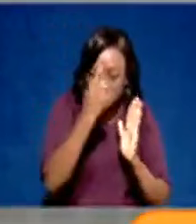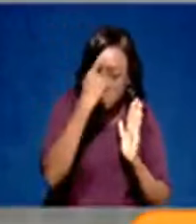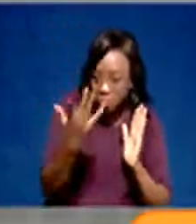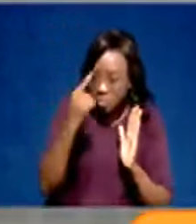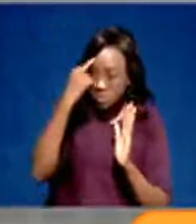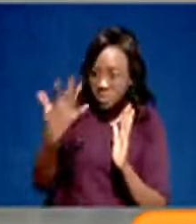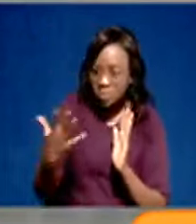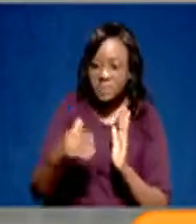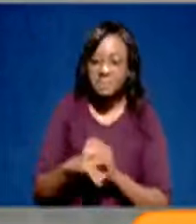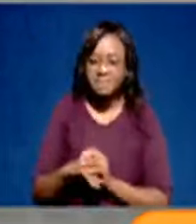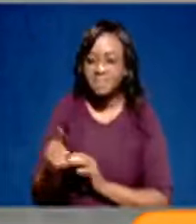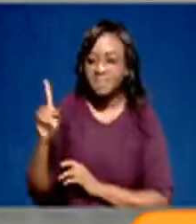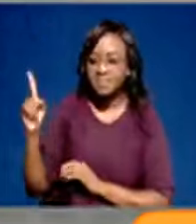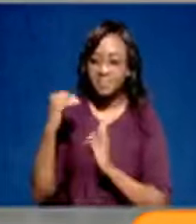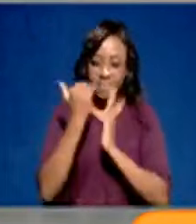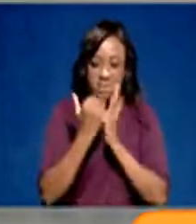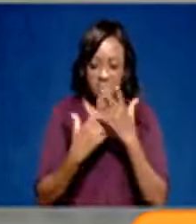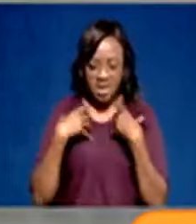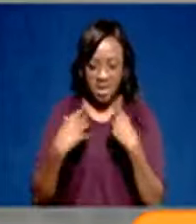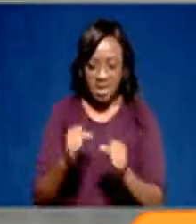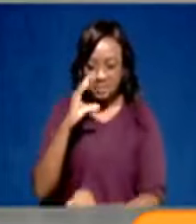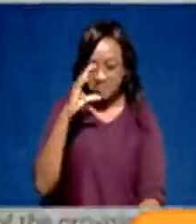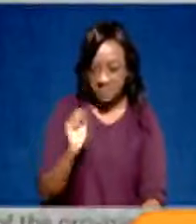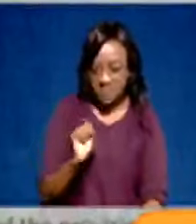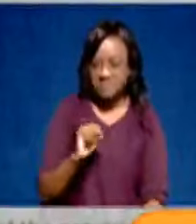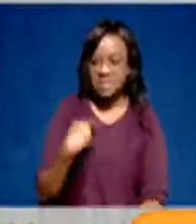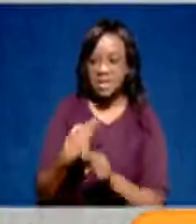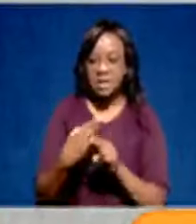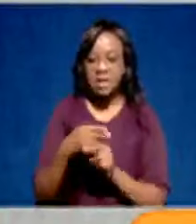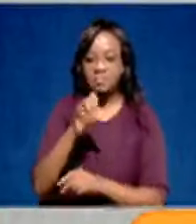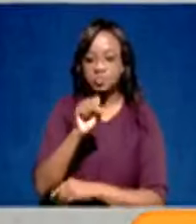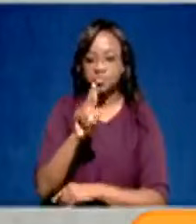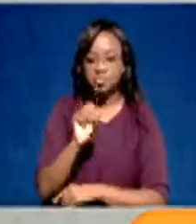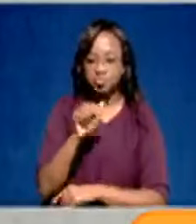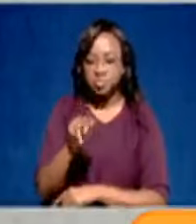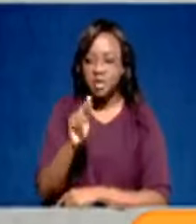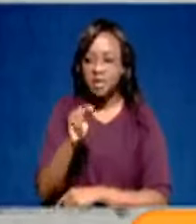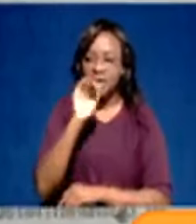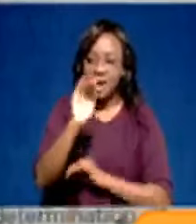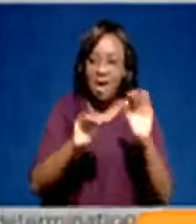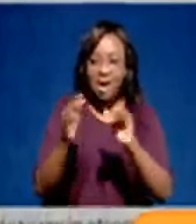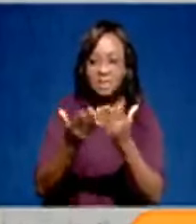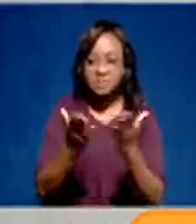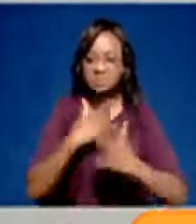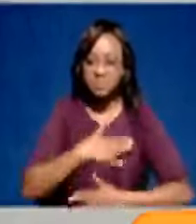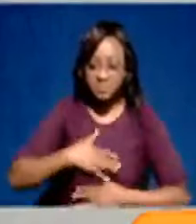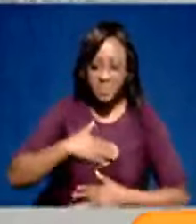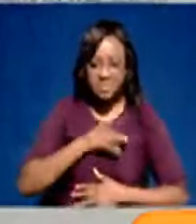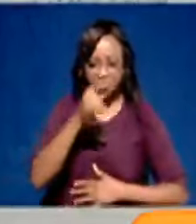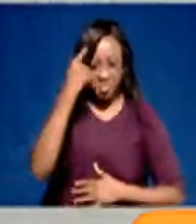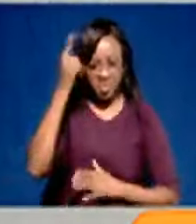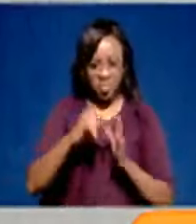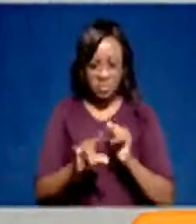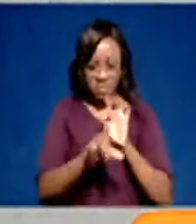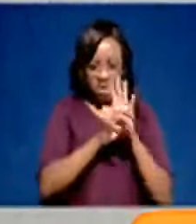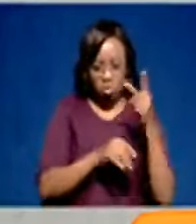a statement, Health CS Susan Ahomicha is asking members of the public to present their views on the two sets of regulations